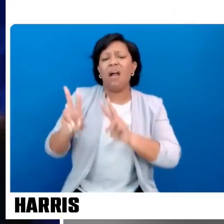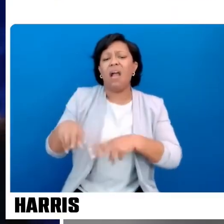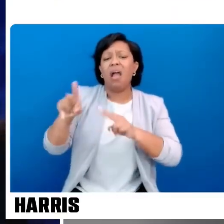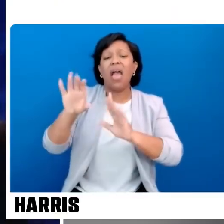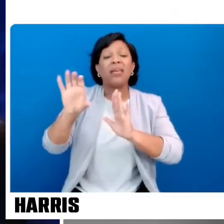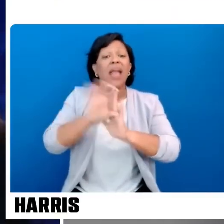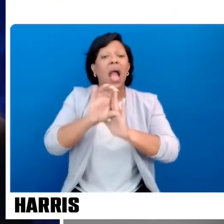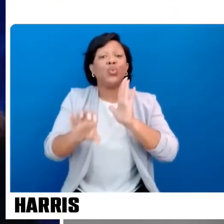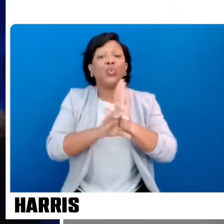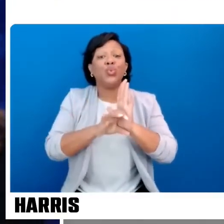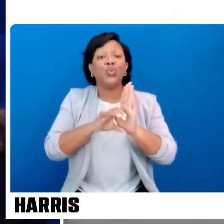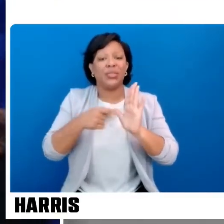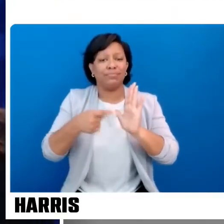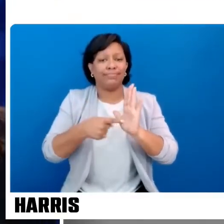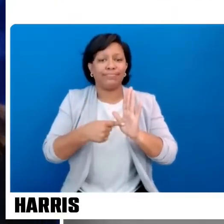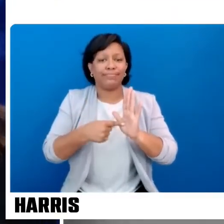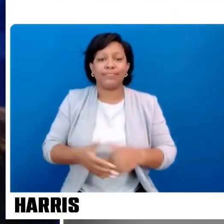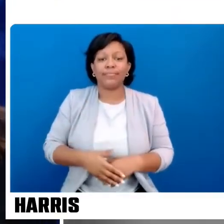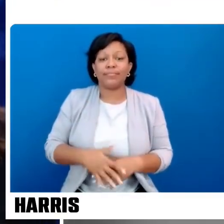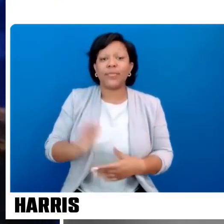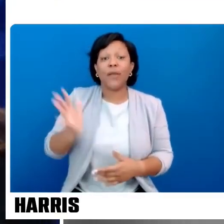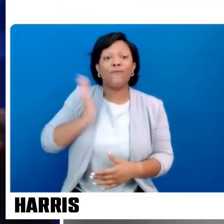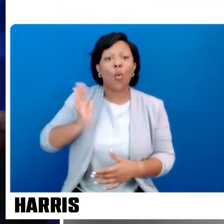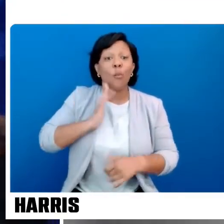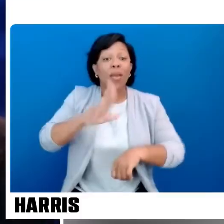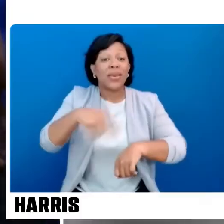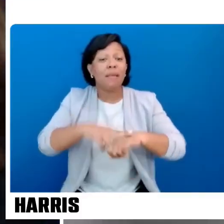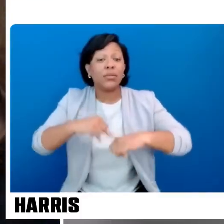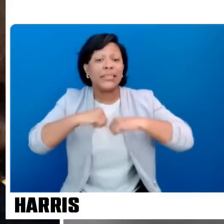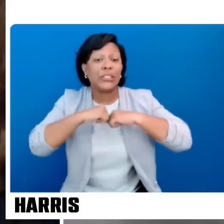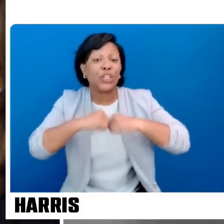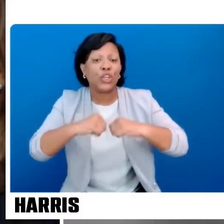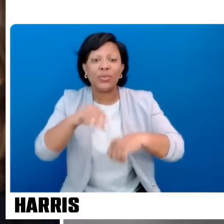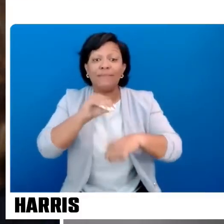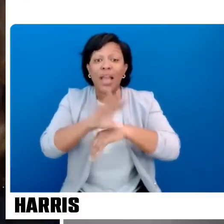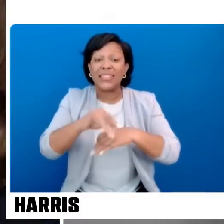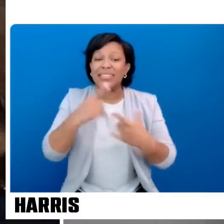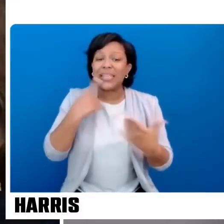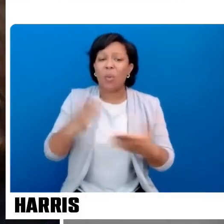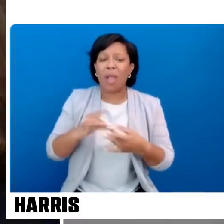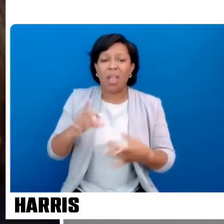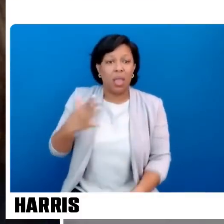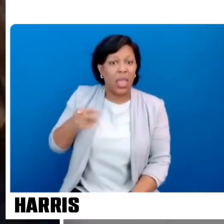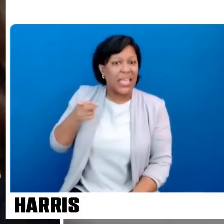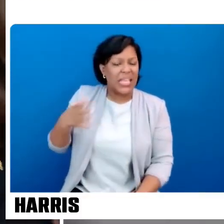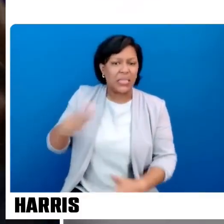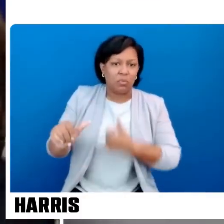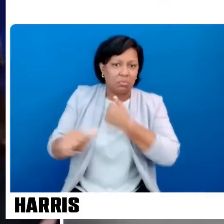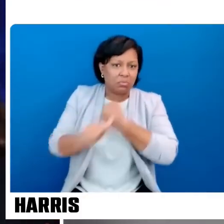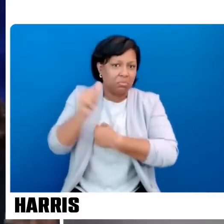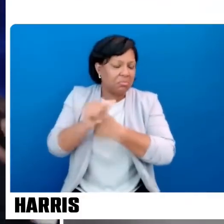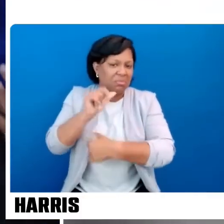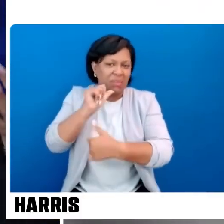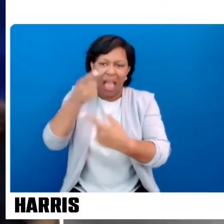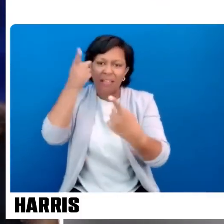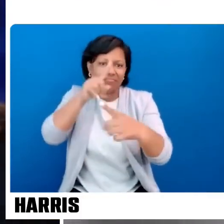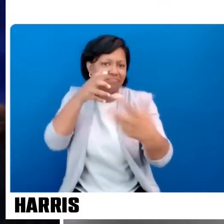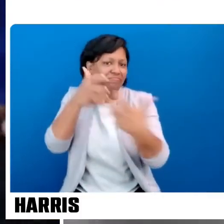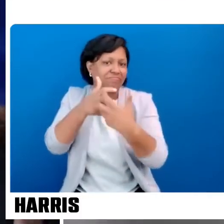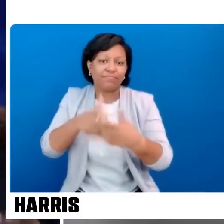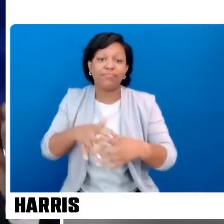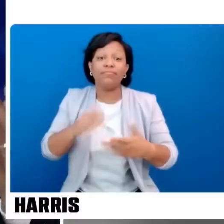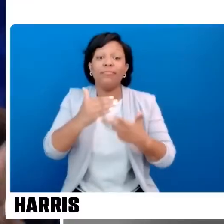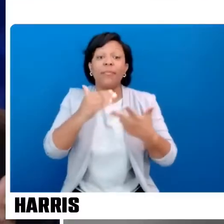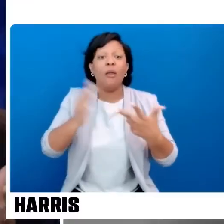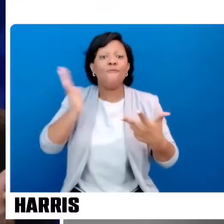security advisor has said he is dangerous and unfit. His former Secretary of Defense has said the nation, the Republic,